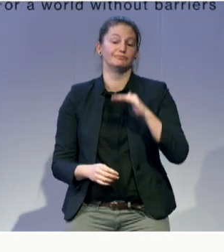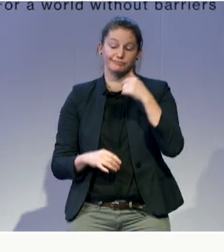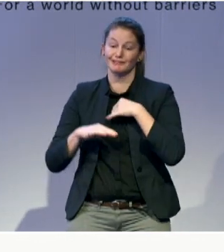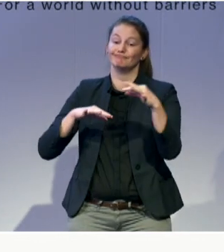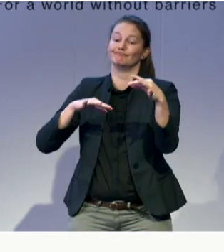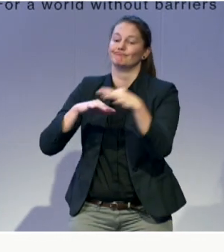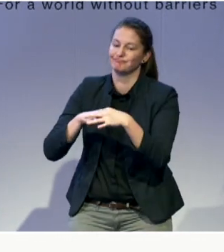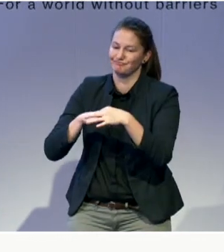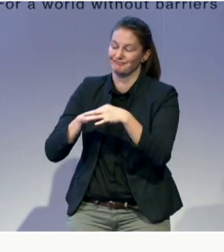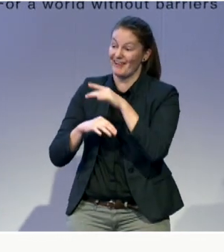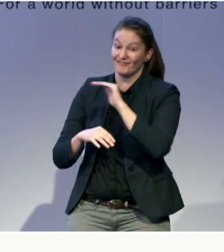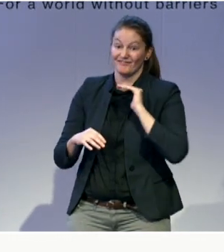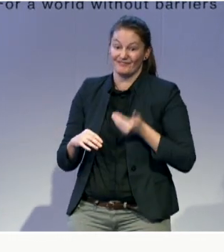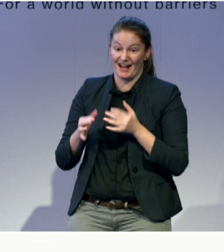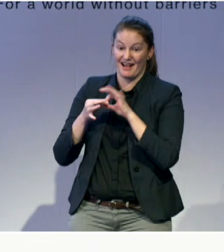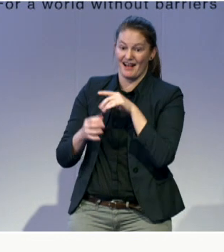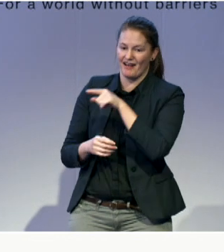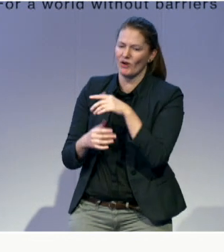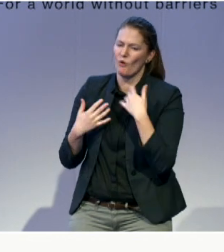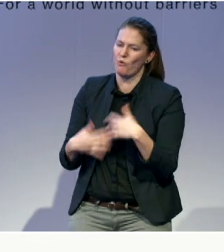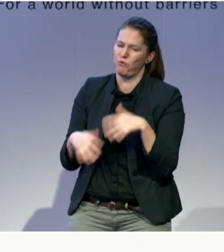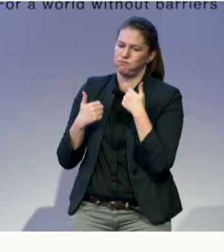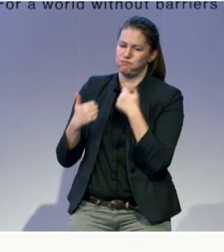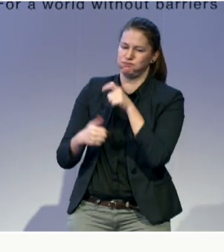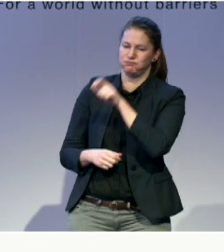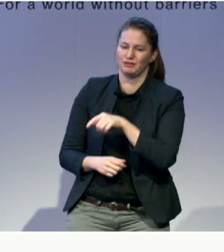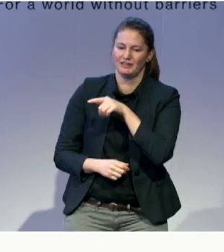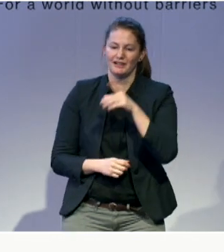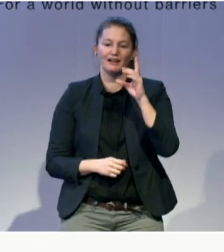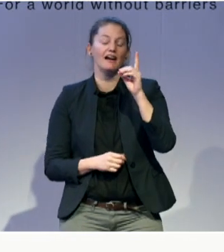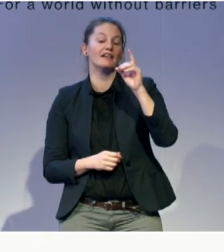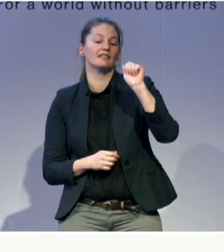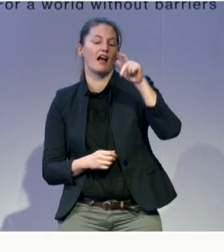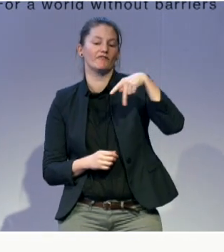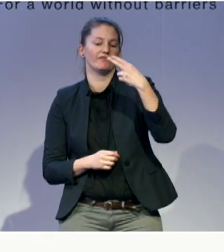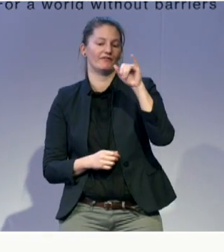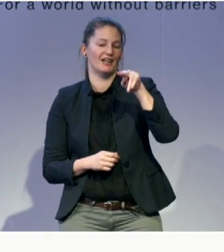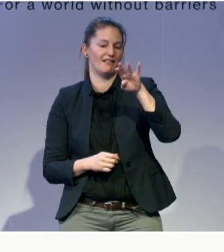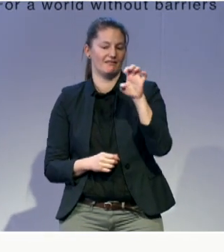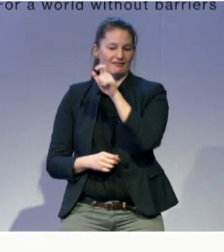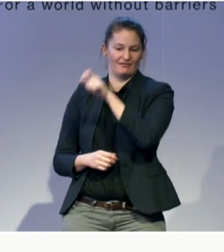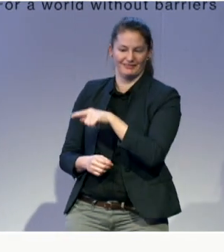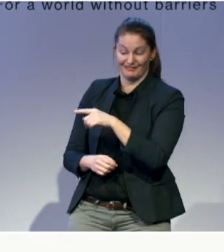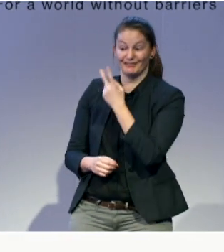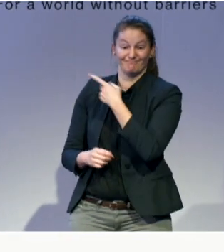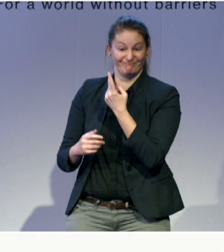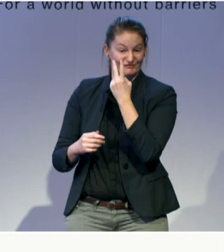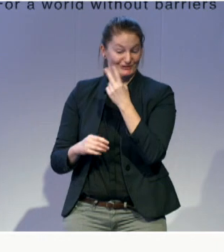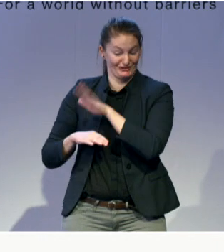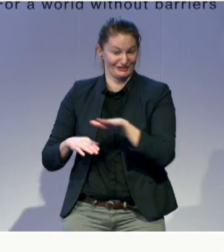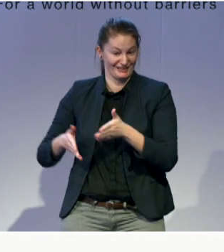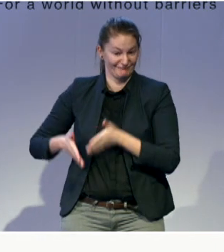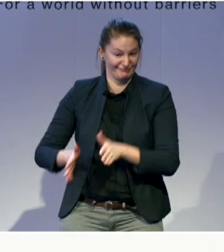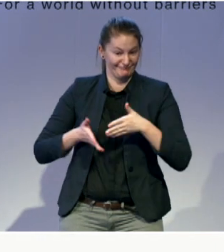blessed with Samantha and Ryan. But Samantha is a special needs child. We spent the first